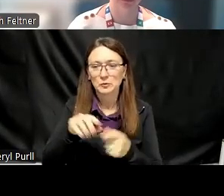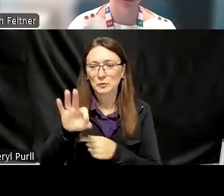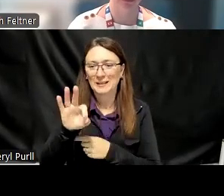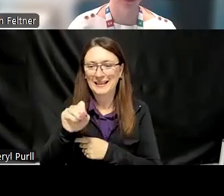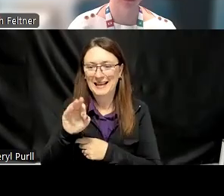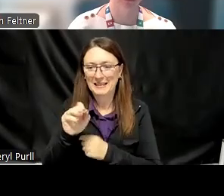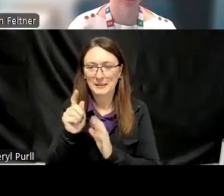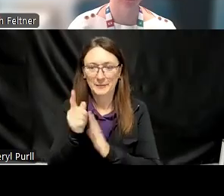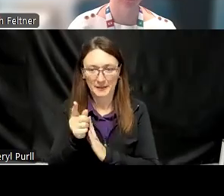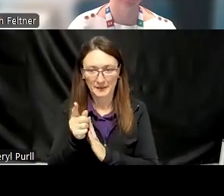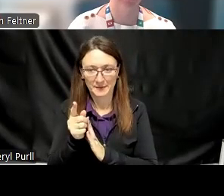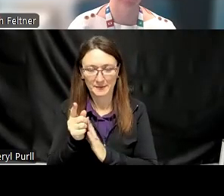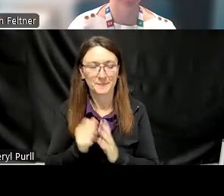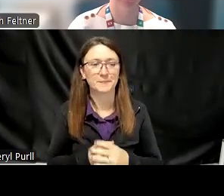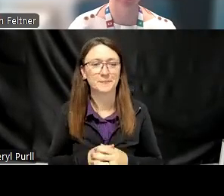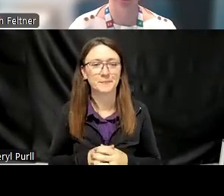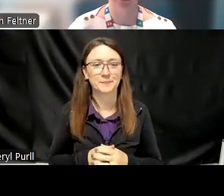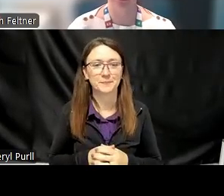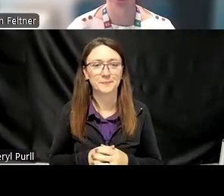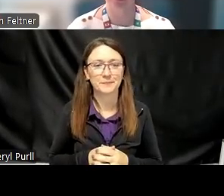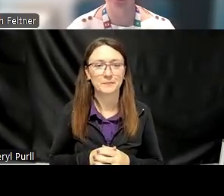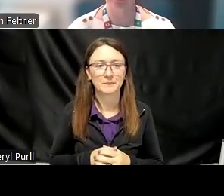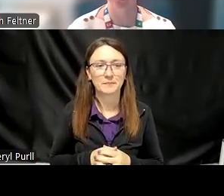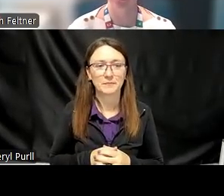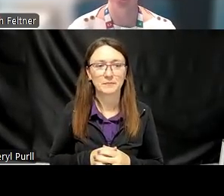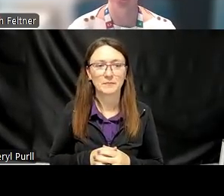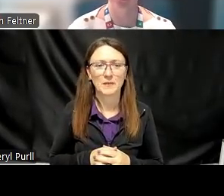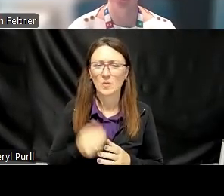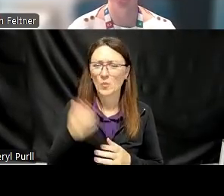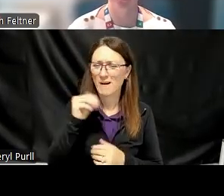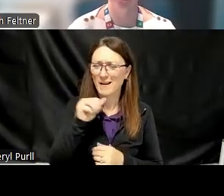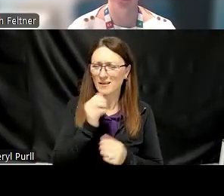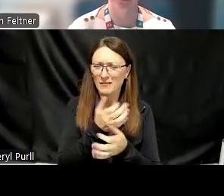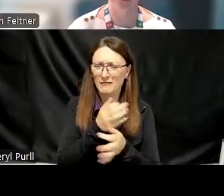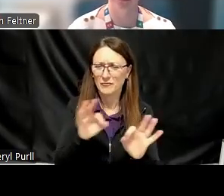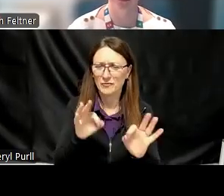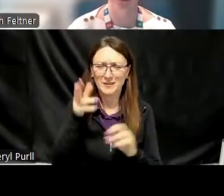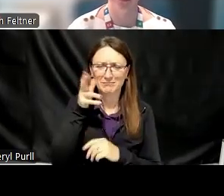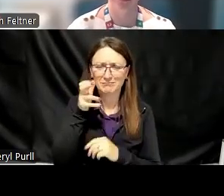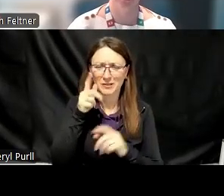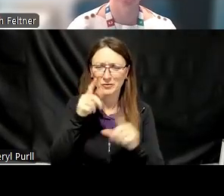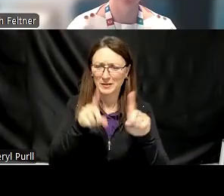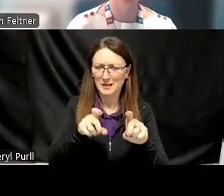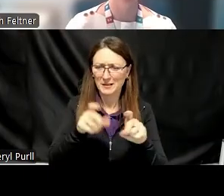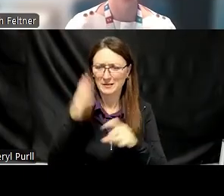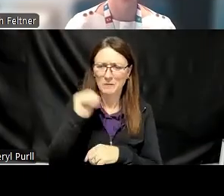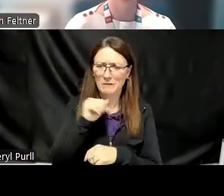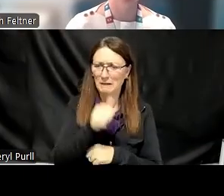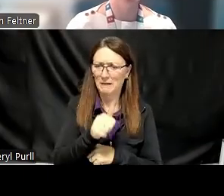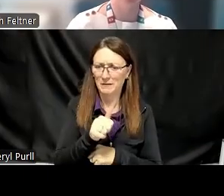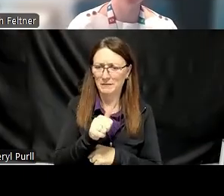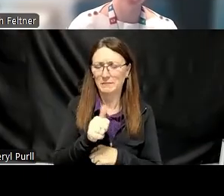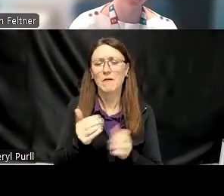I get asked this question a lot about why we don't offer free hearing tests.